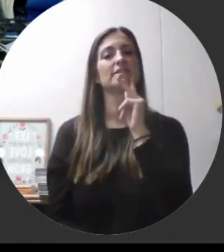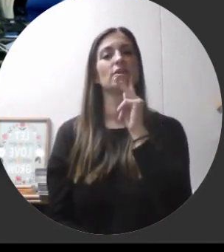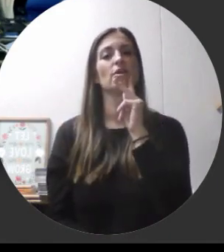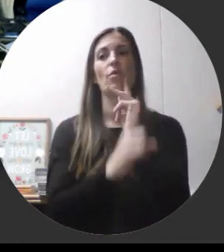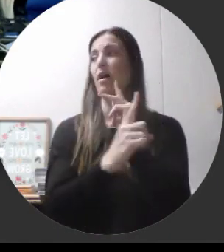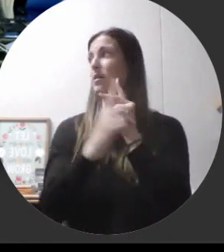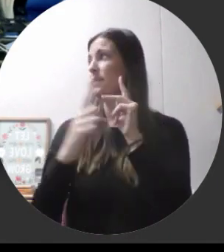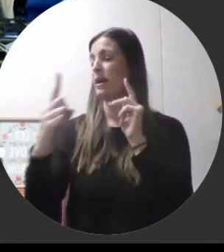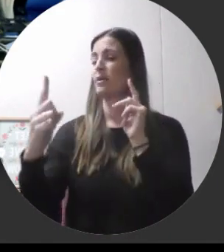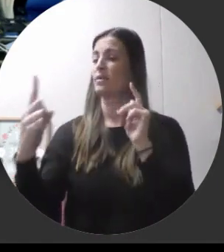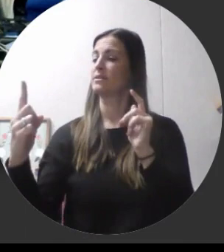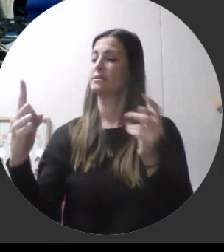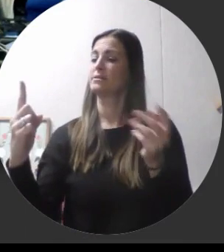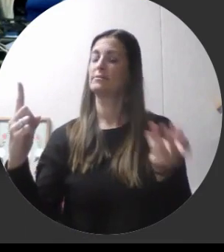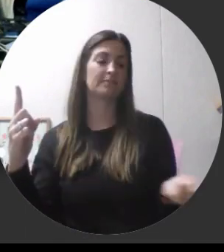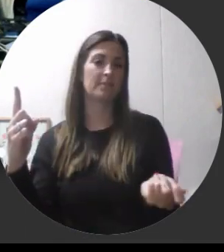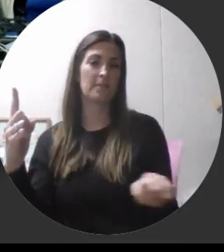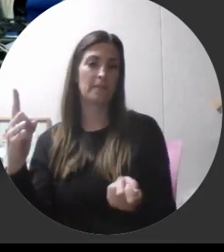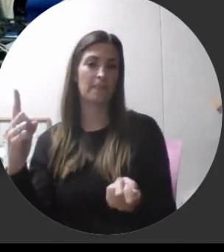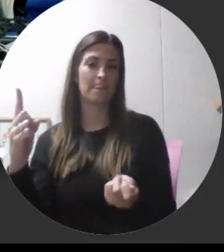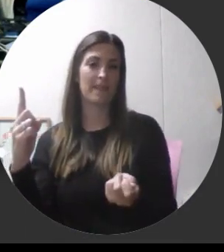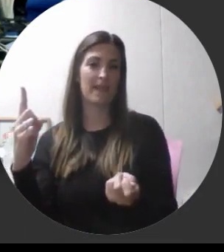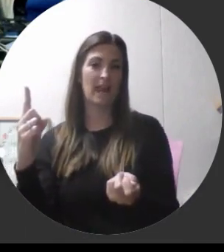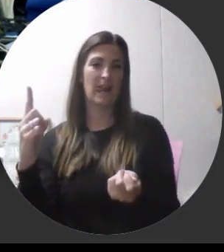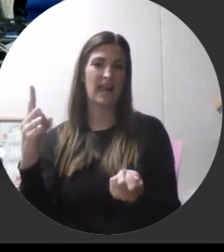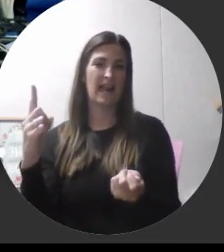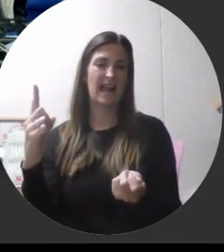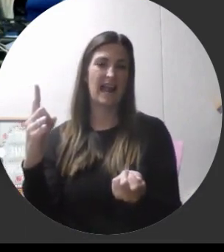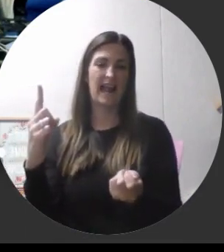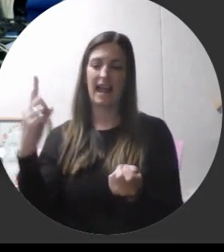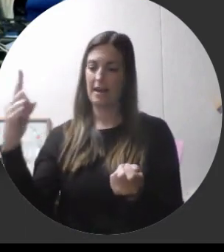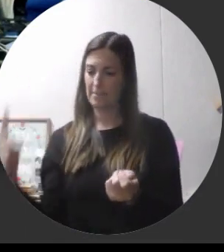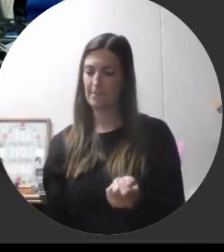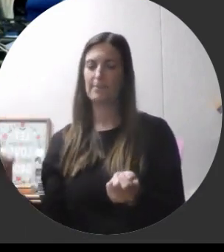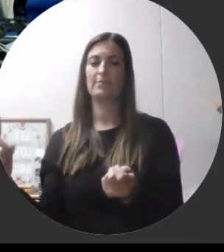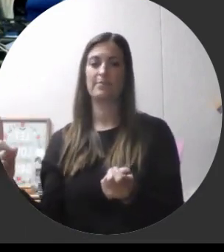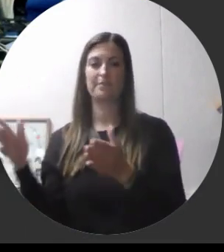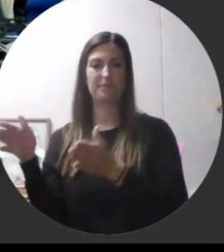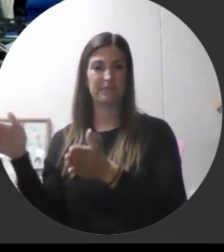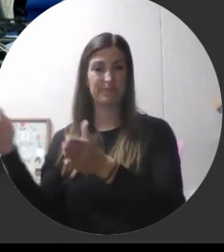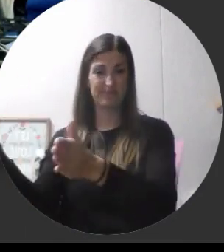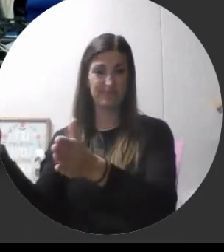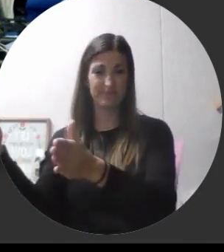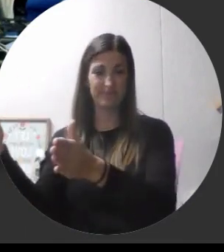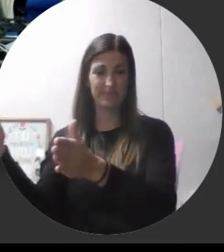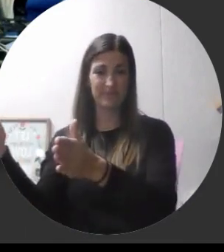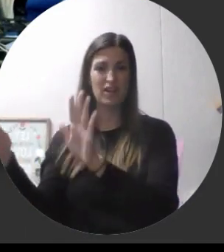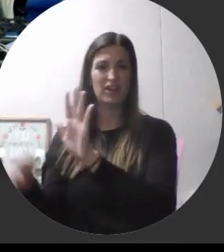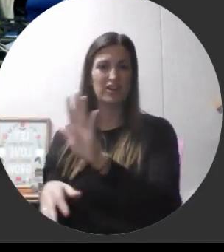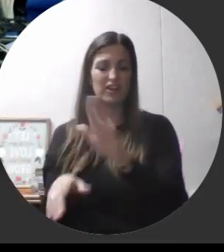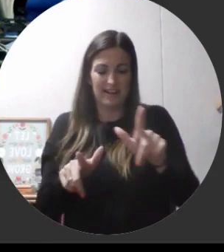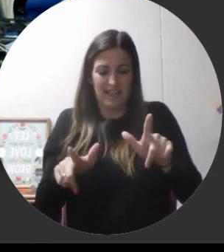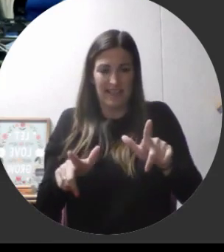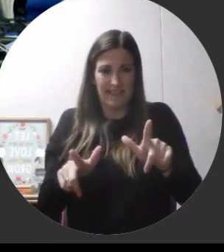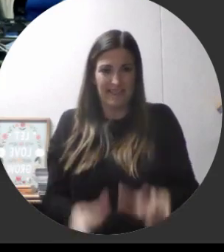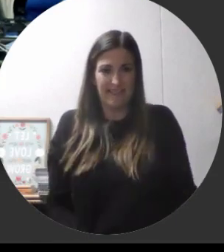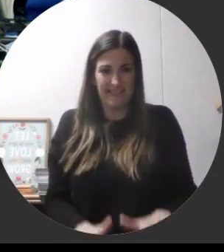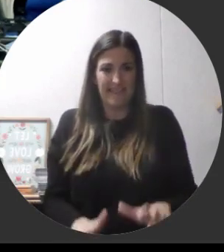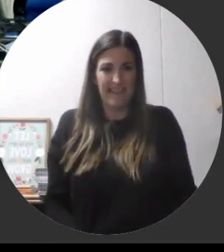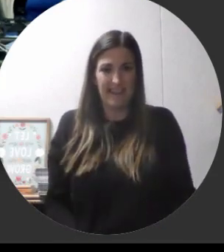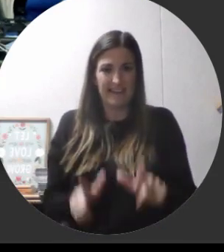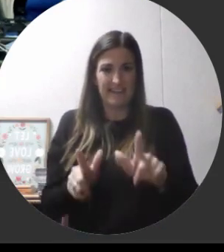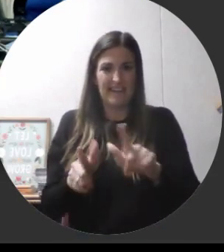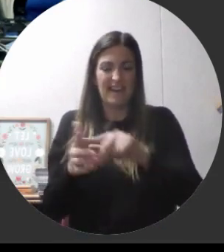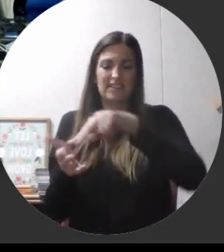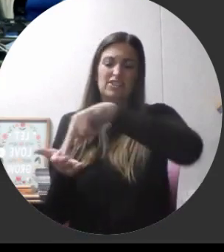road at last, and stepped off the shoulder onto the tarmac surface. Immediately her legs shot from under her, and she